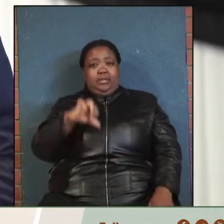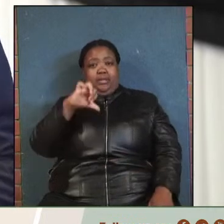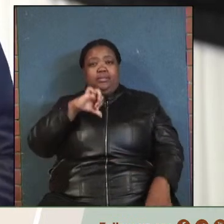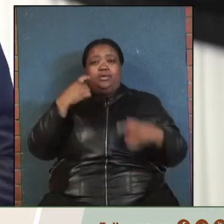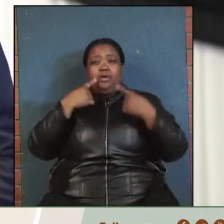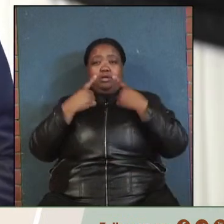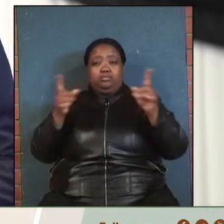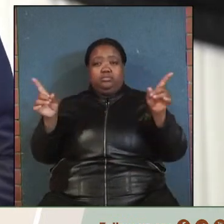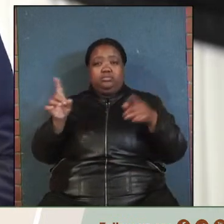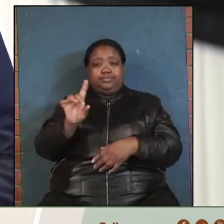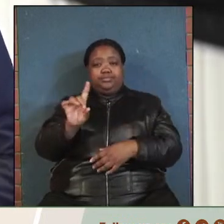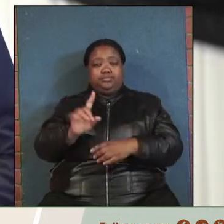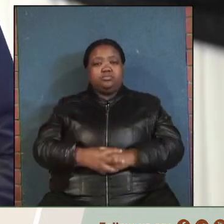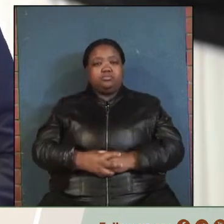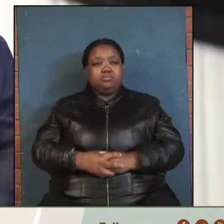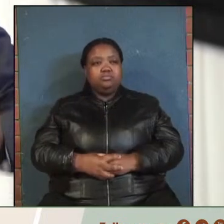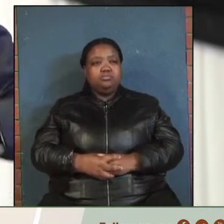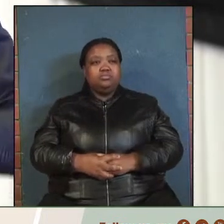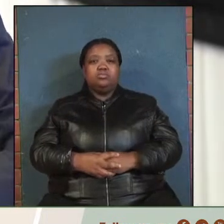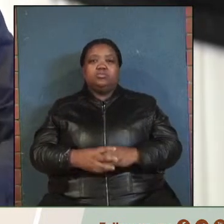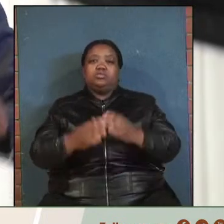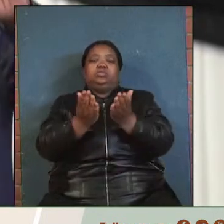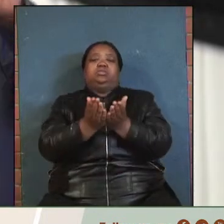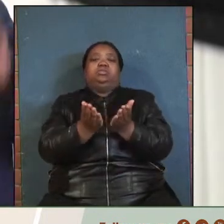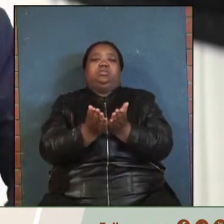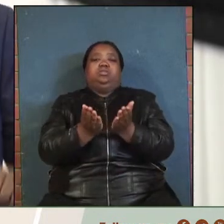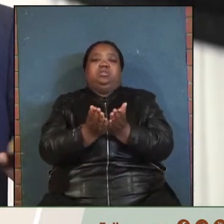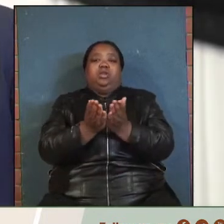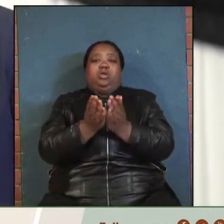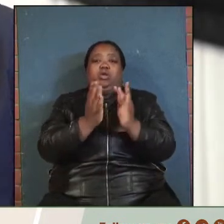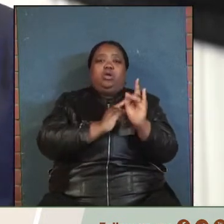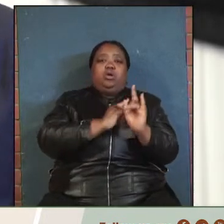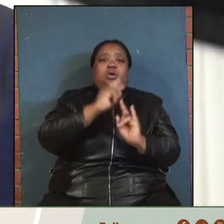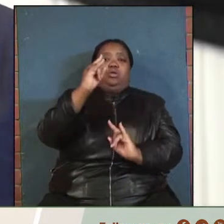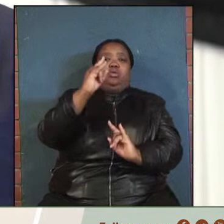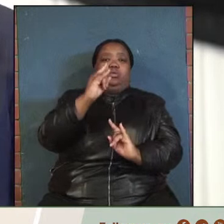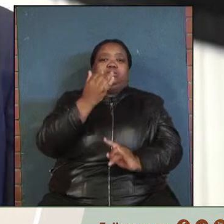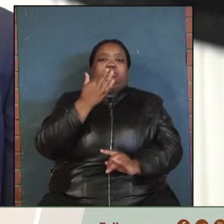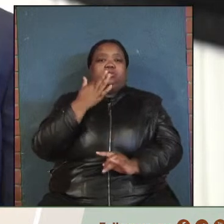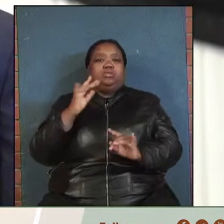announce that the school that won in the province,